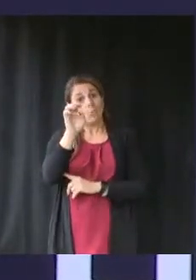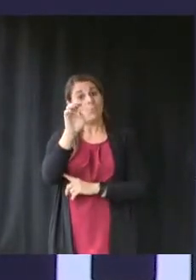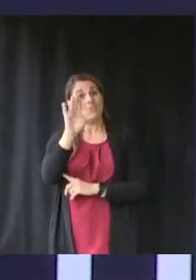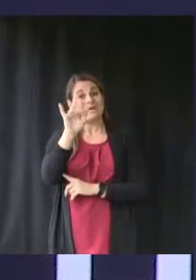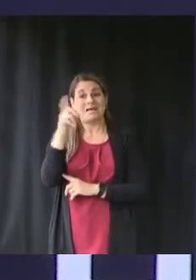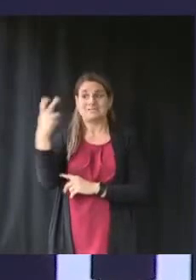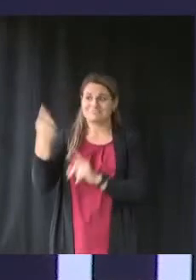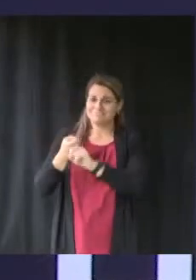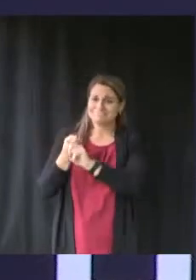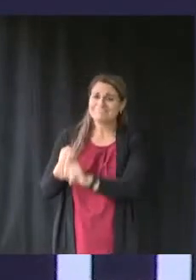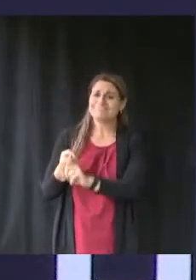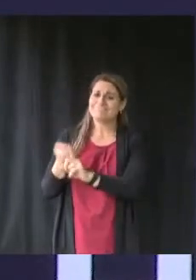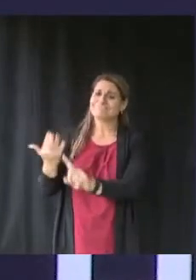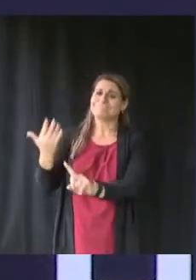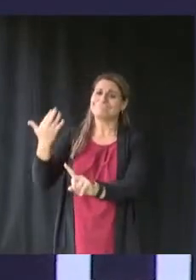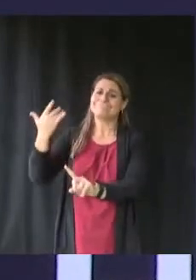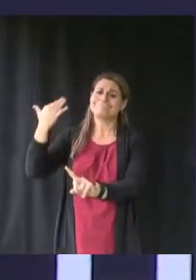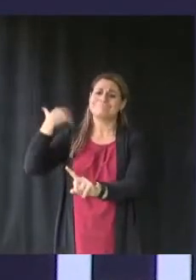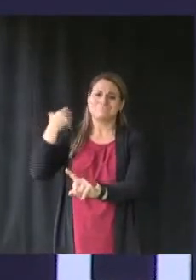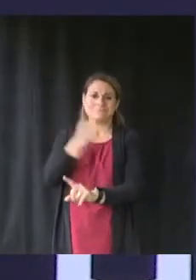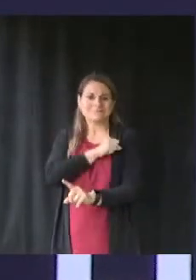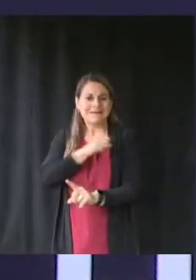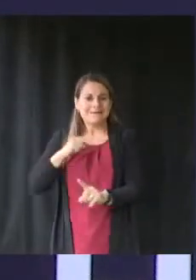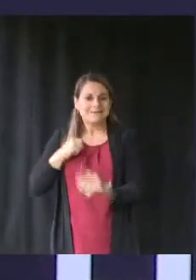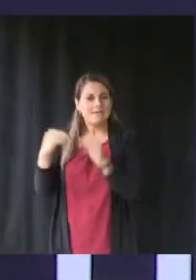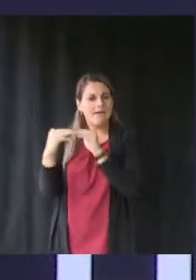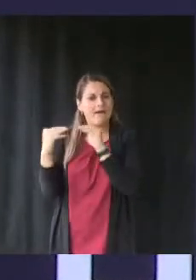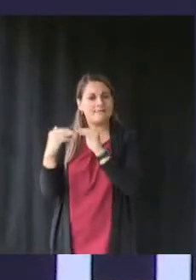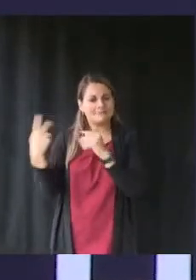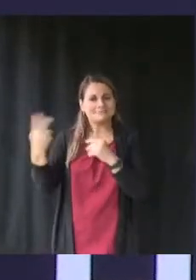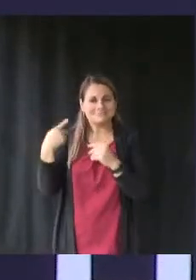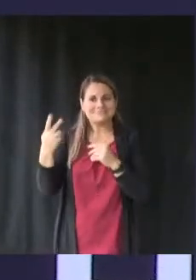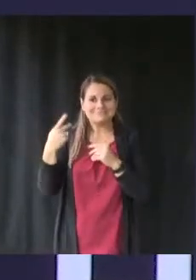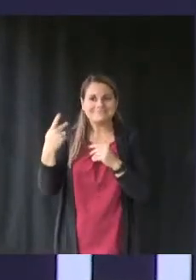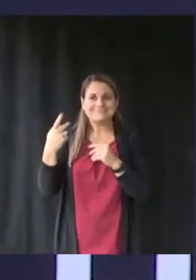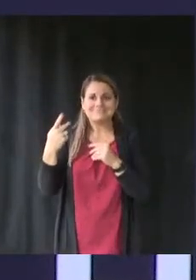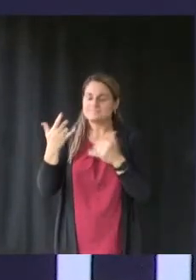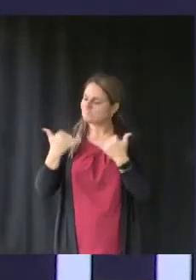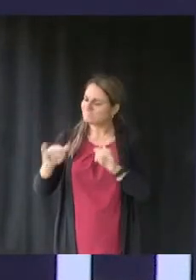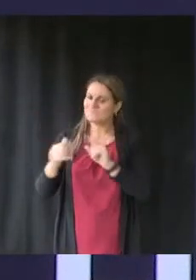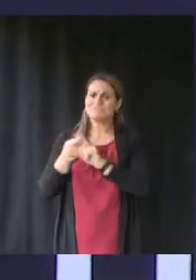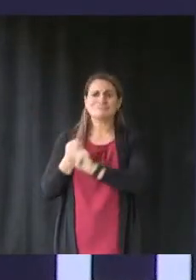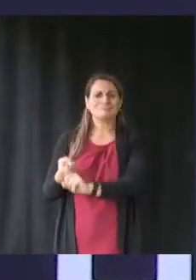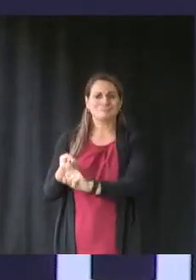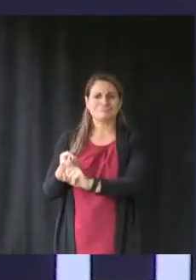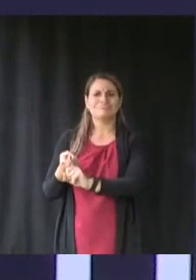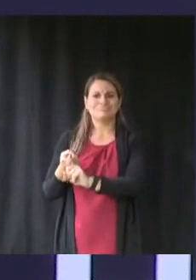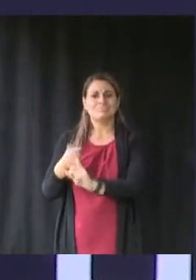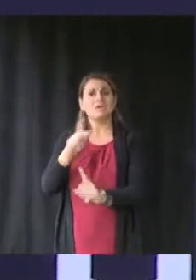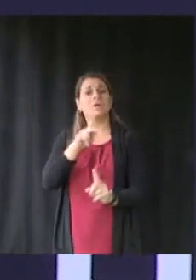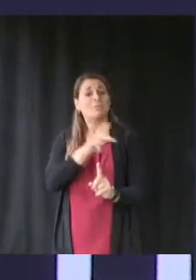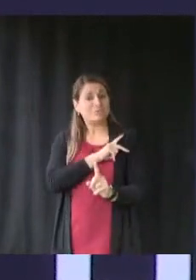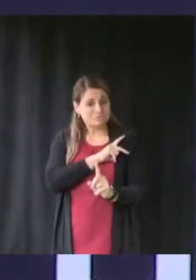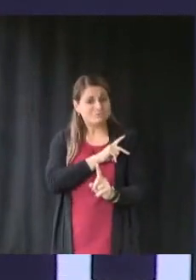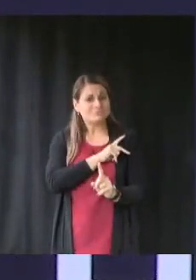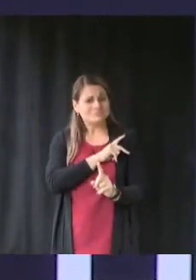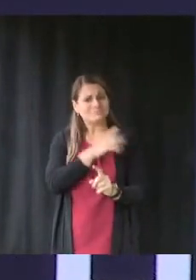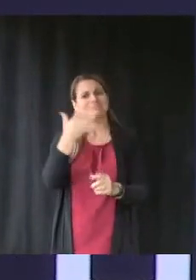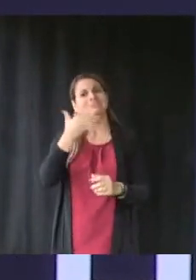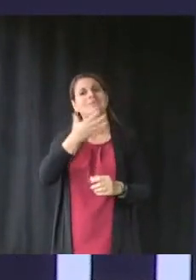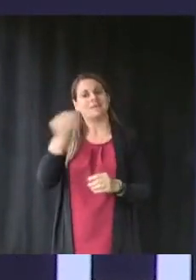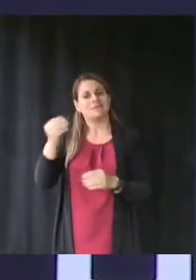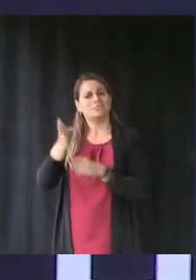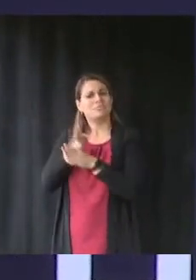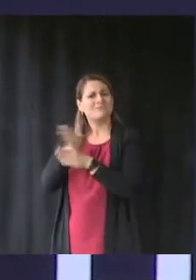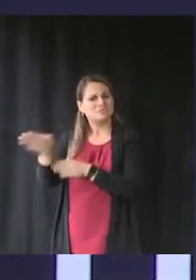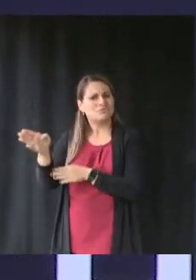colleagues, and it strongly continues to this day. A friendship that is both personally and substantively